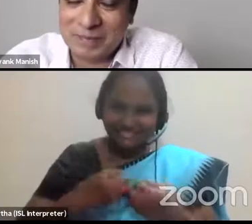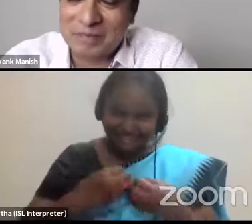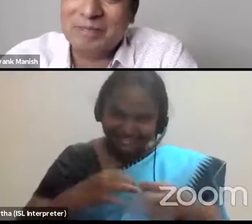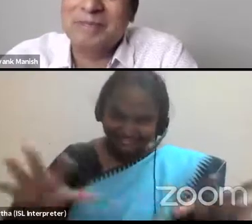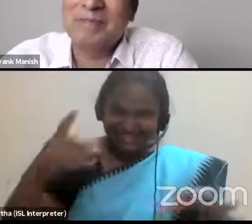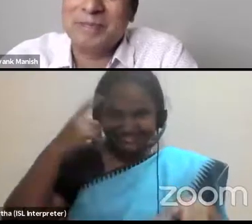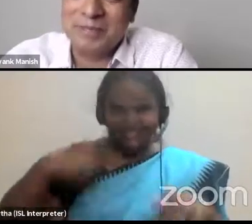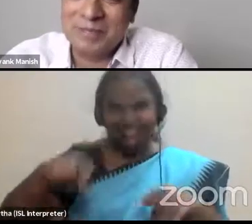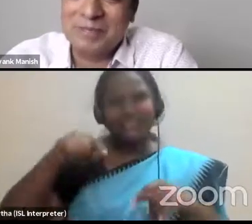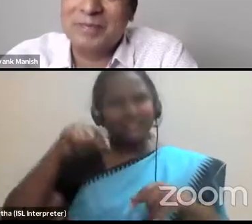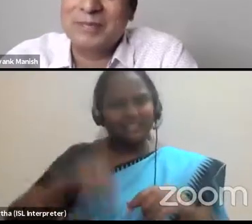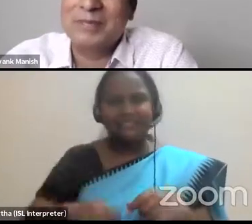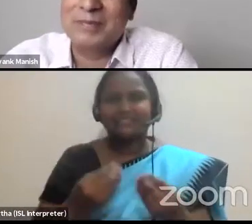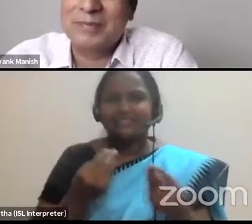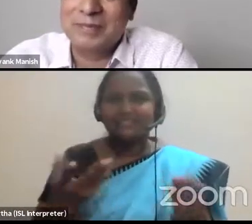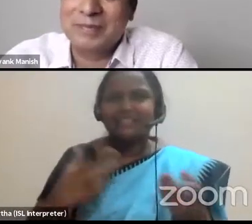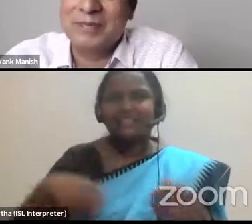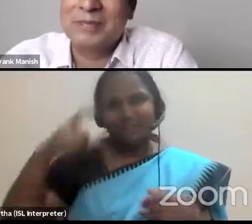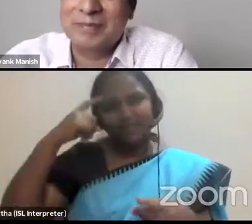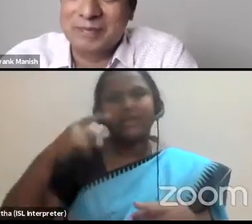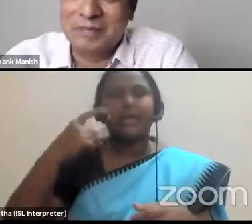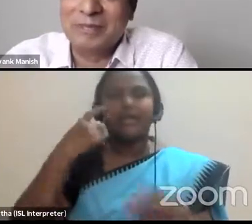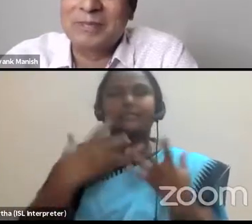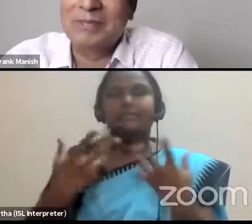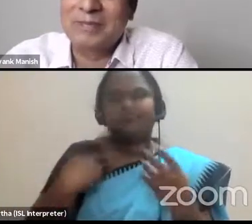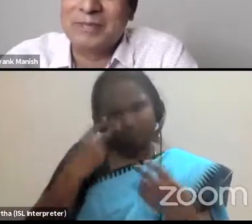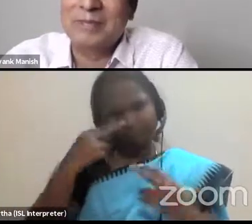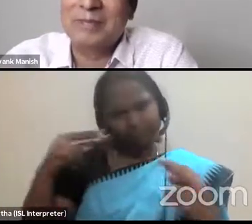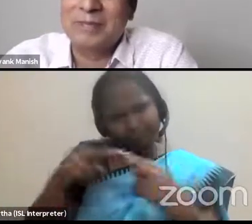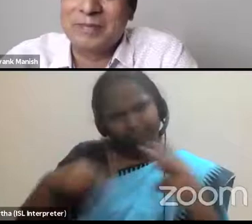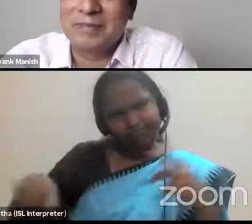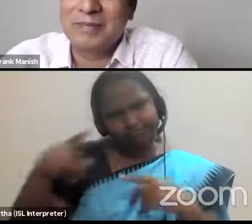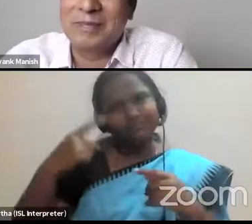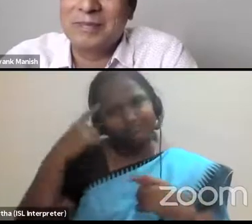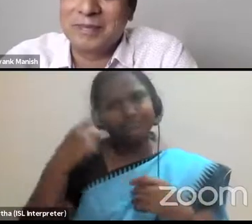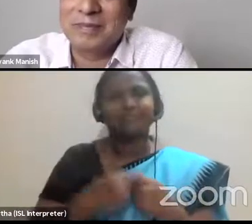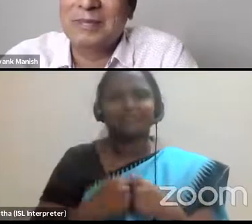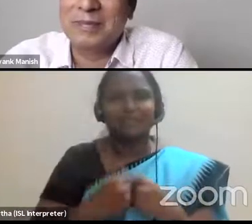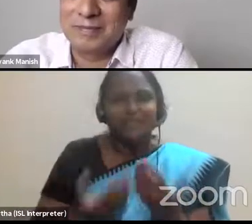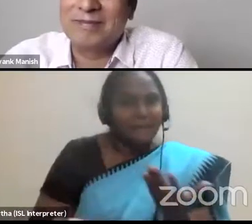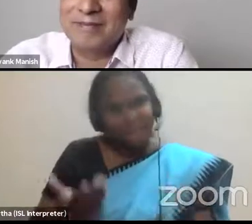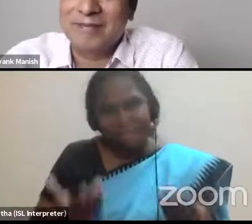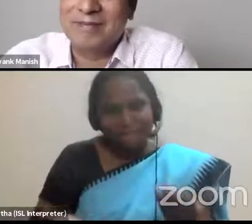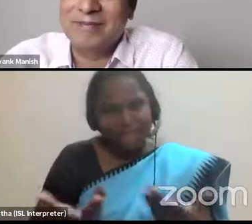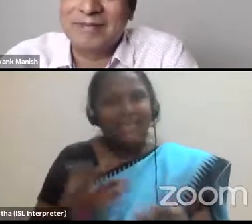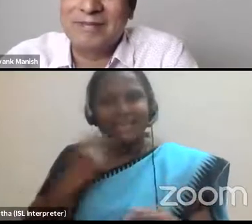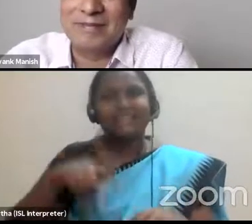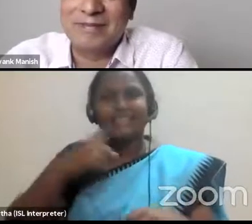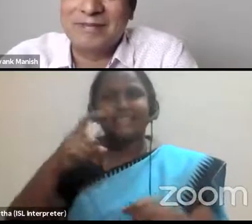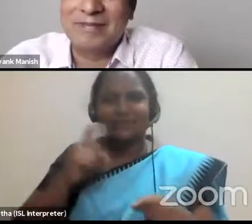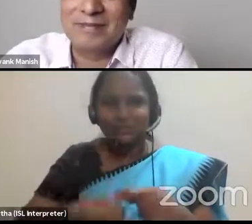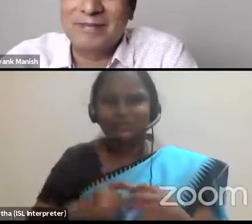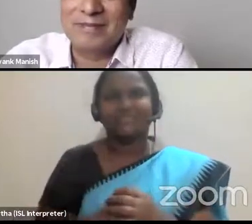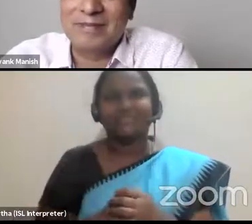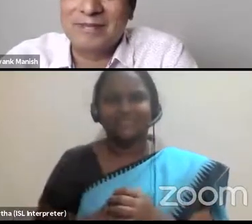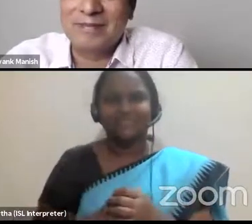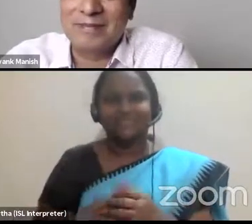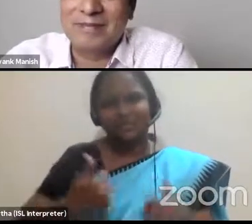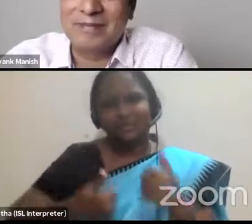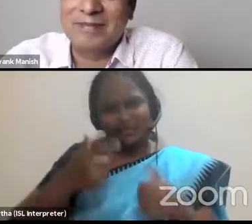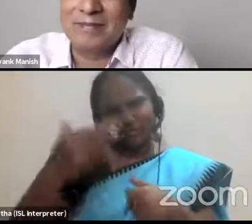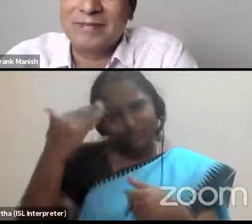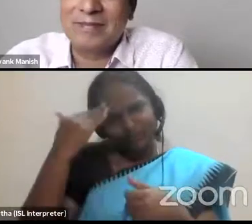And I think this is just the tip of the iceberg in some sense, right? I think, Mayank, maybe, you know, I can ask the next question of you, which is, you